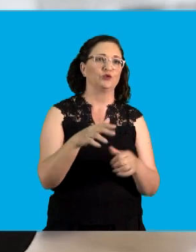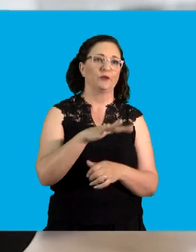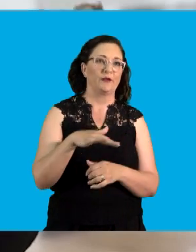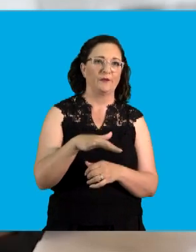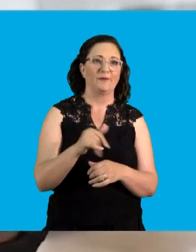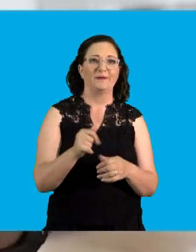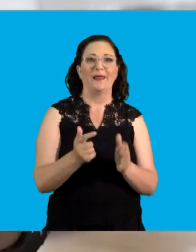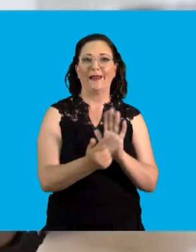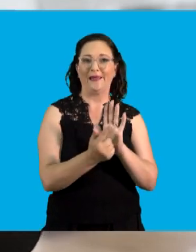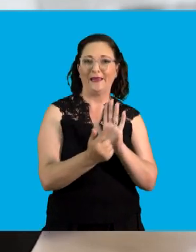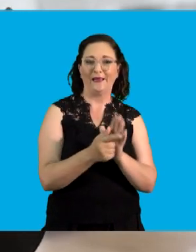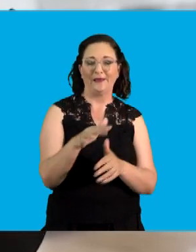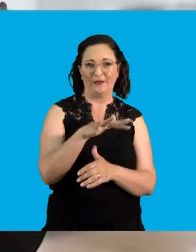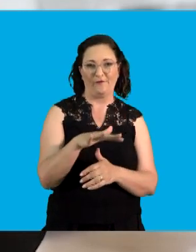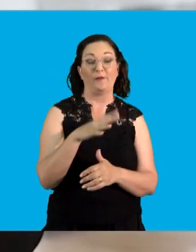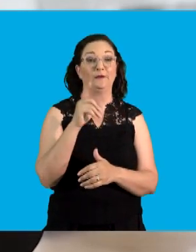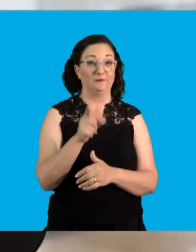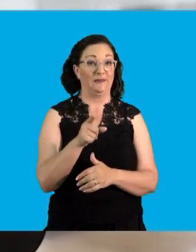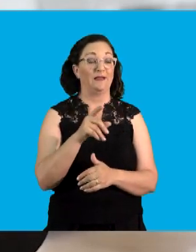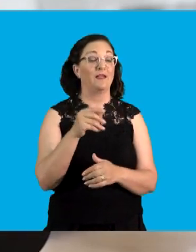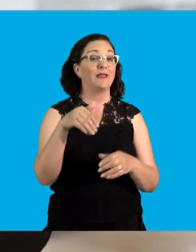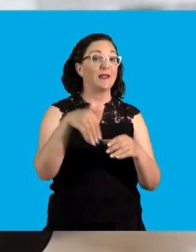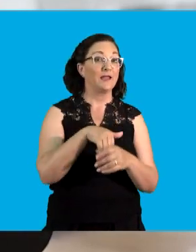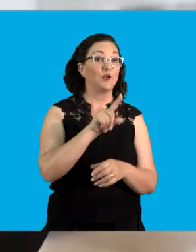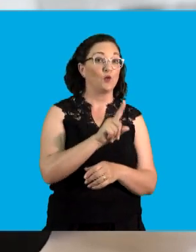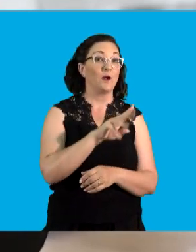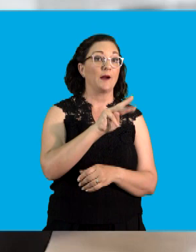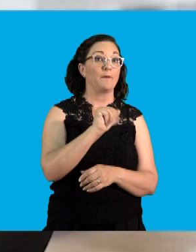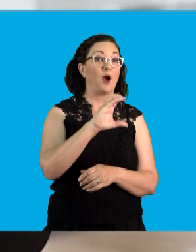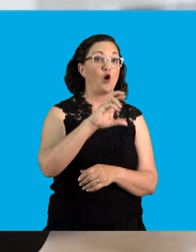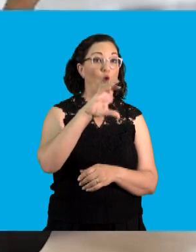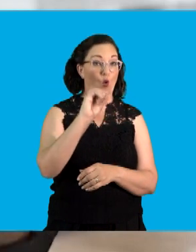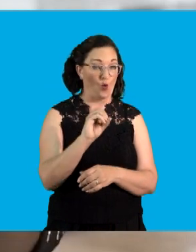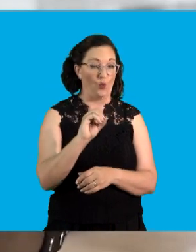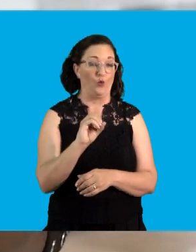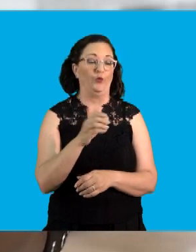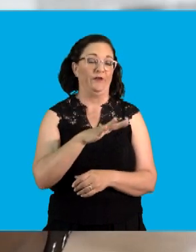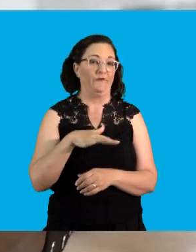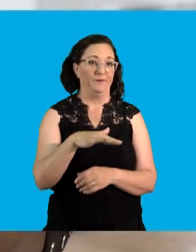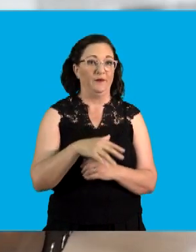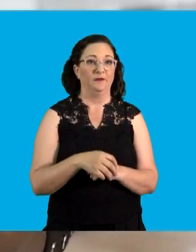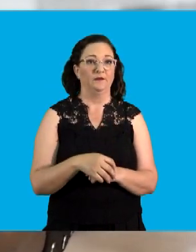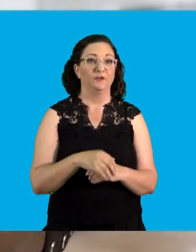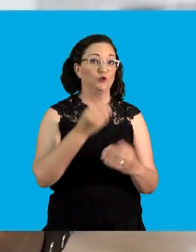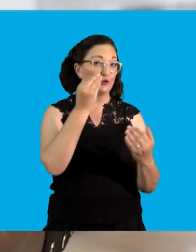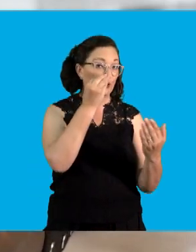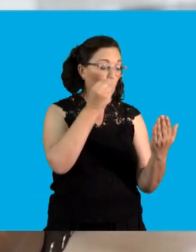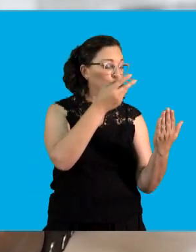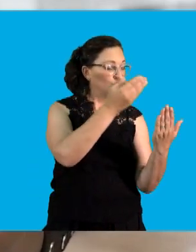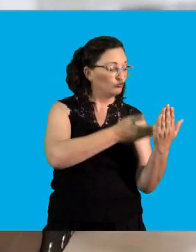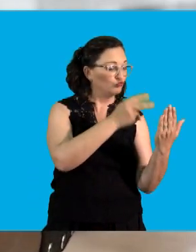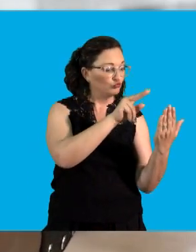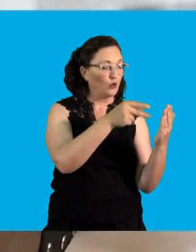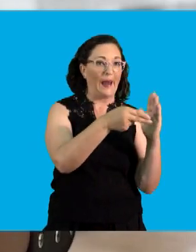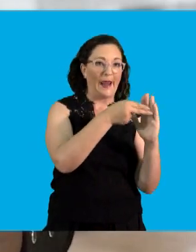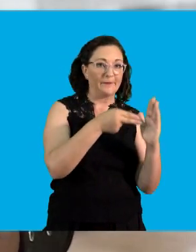looking at the legal environment. All those, they fall part of what? Of the macro environment. So you go to your notes, you label them